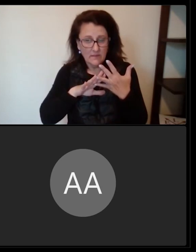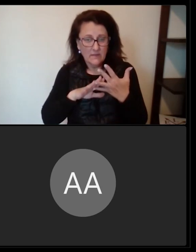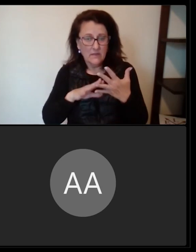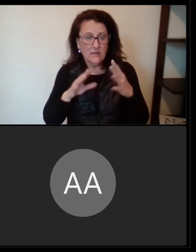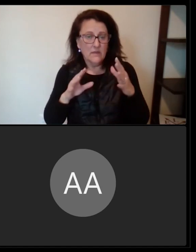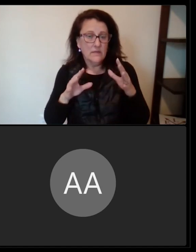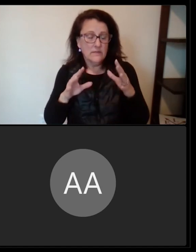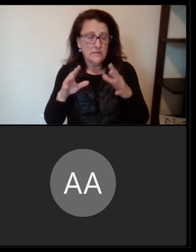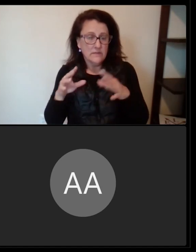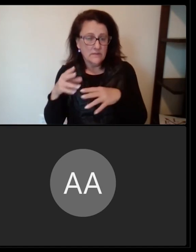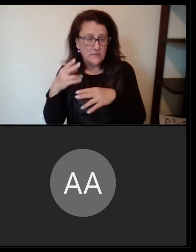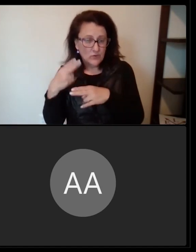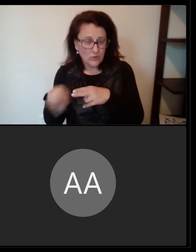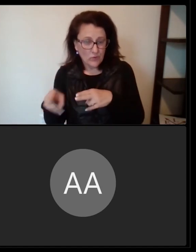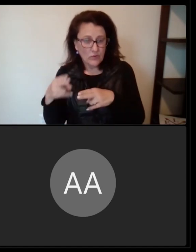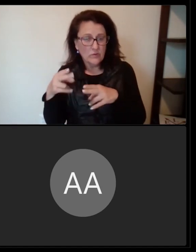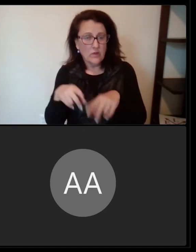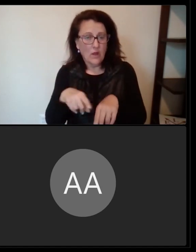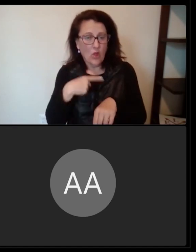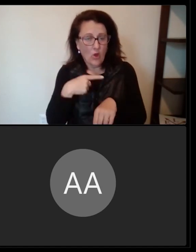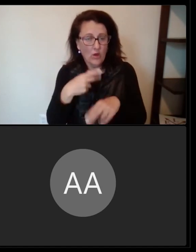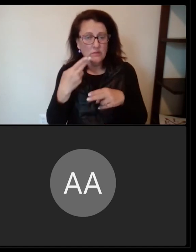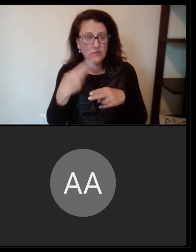puffs, short sips, short puffs,